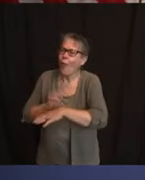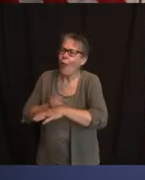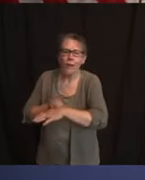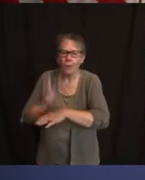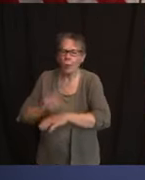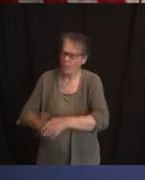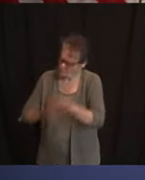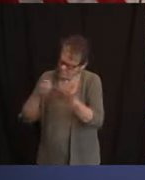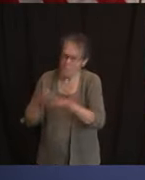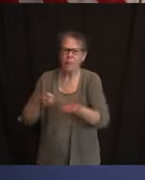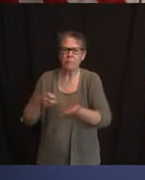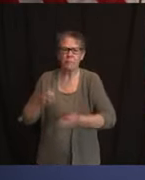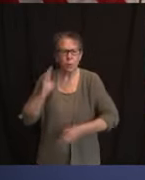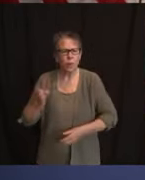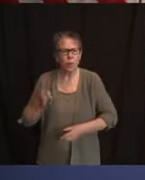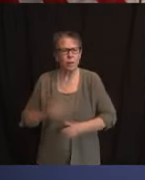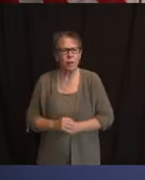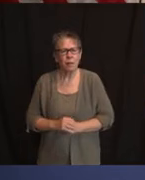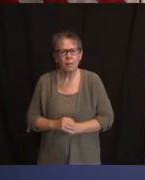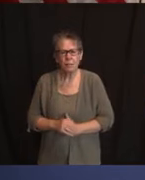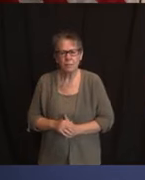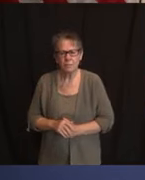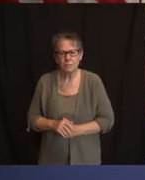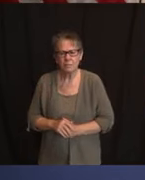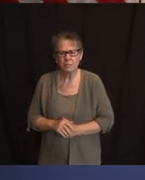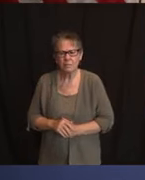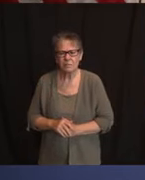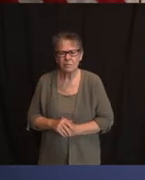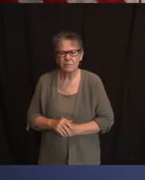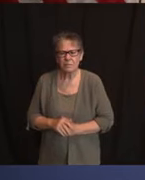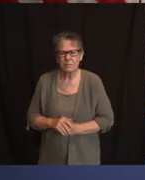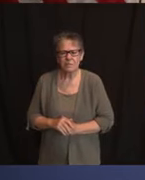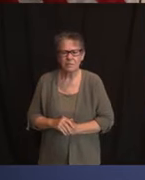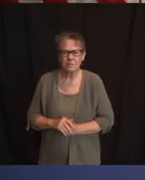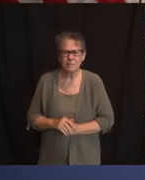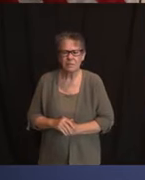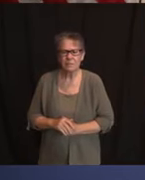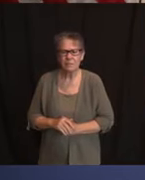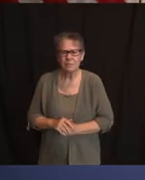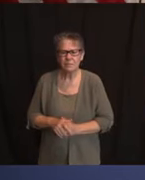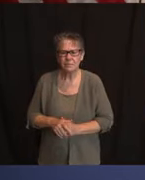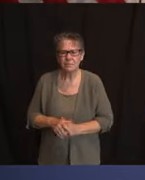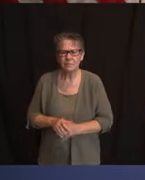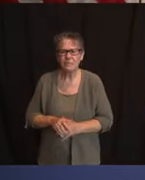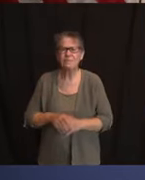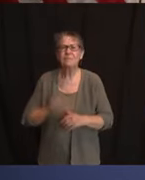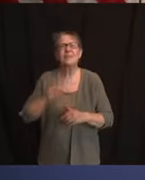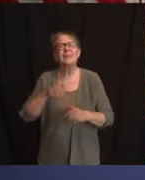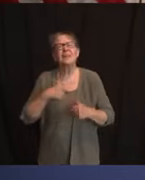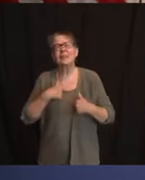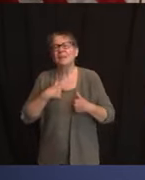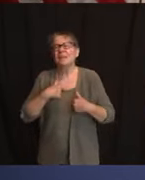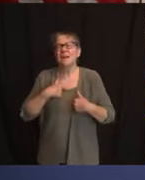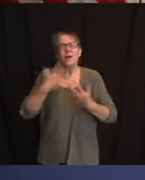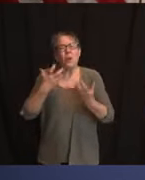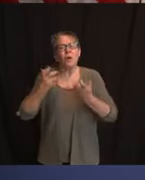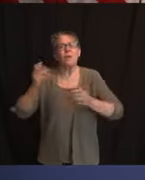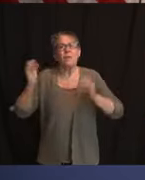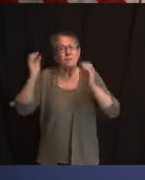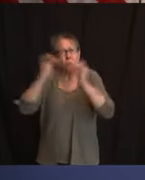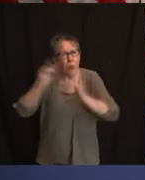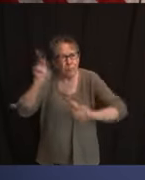We'd love to see a lot more masking and face covering. And so I think what we're going to do, we talked earlier